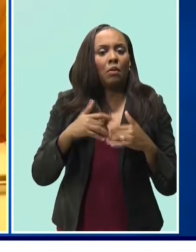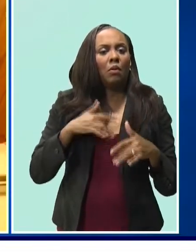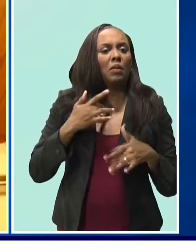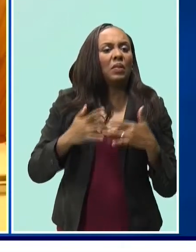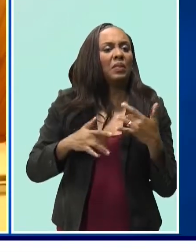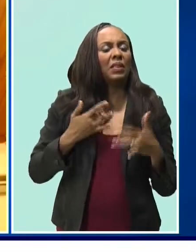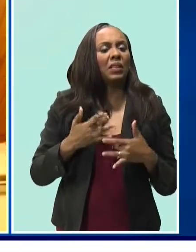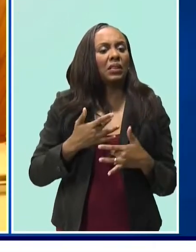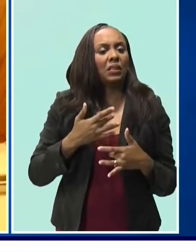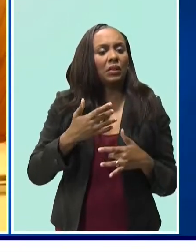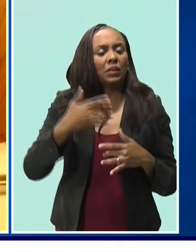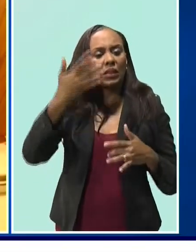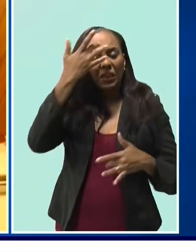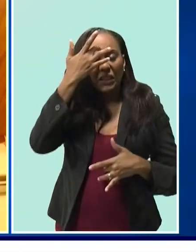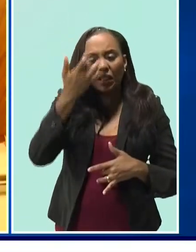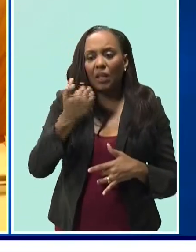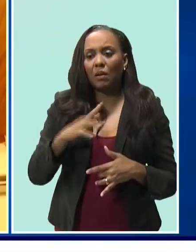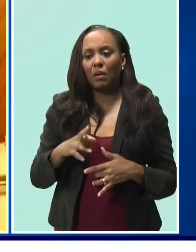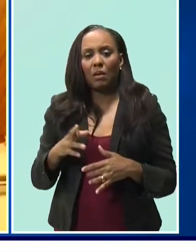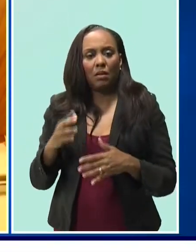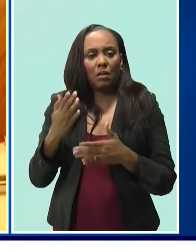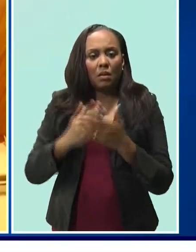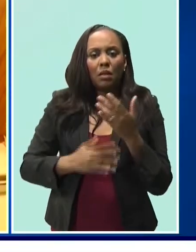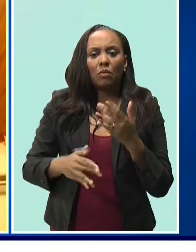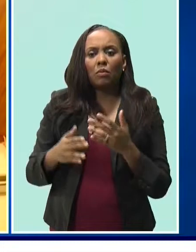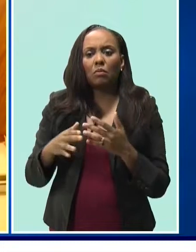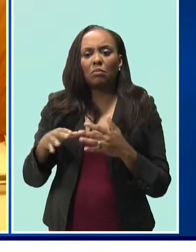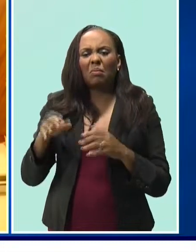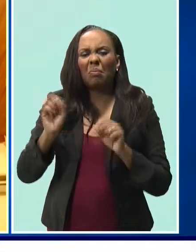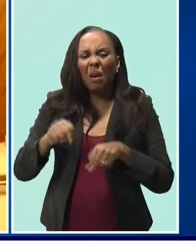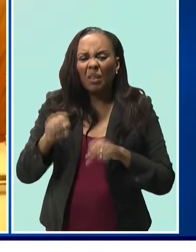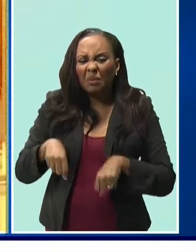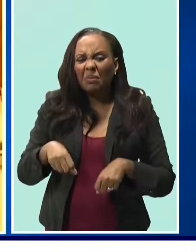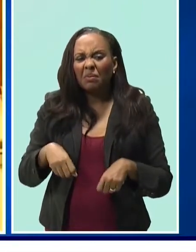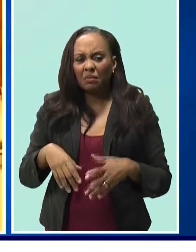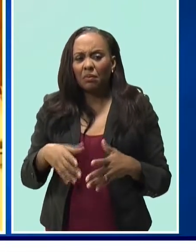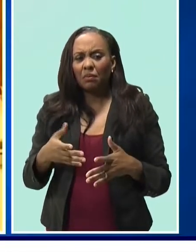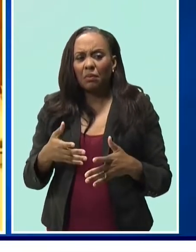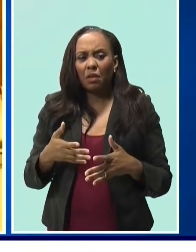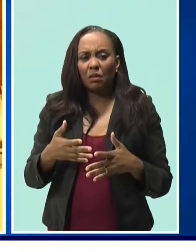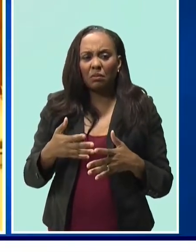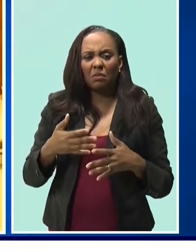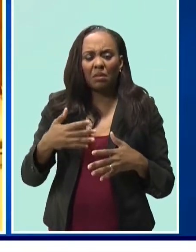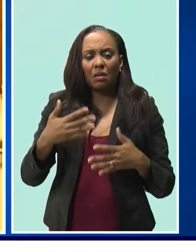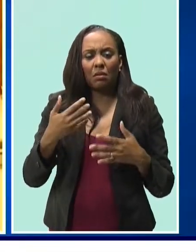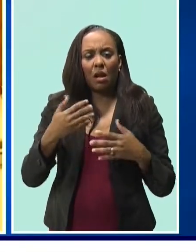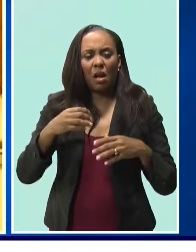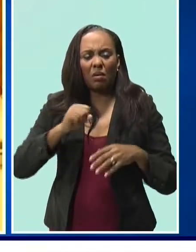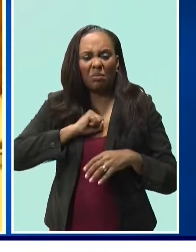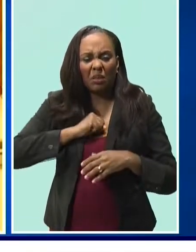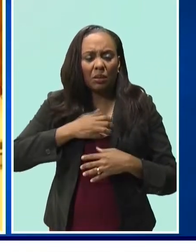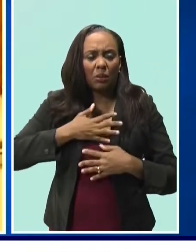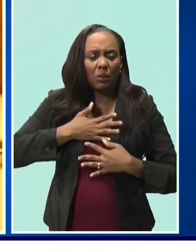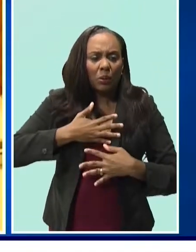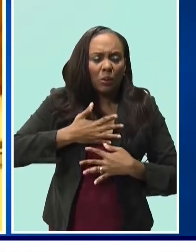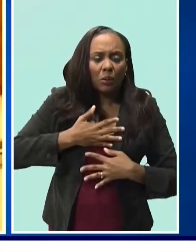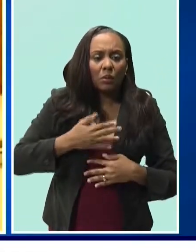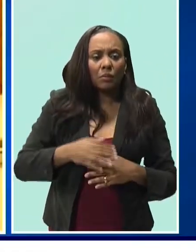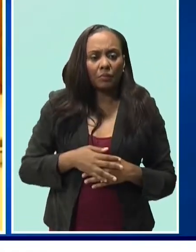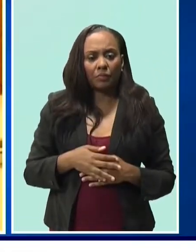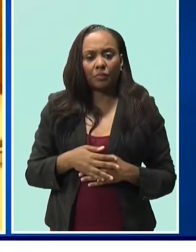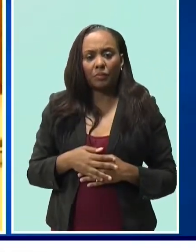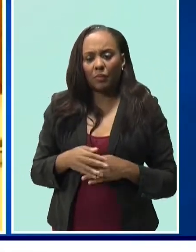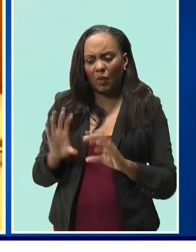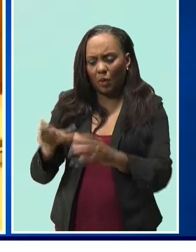George... In addition to this... Okay, go ahead. In addition to this, we have been telling the public that we